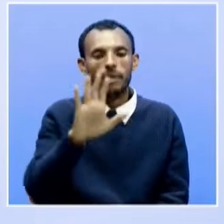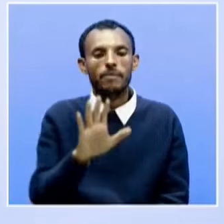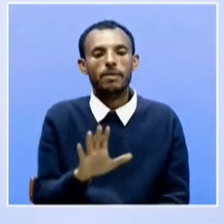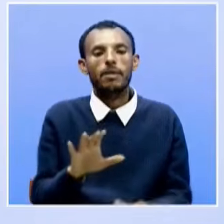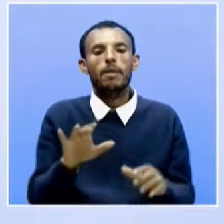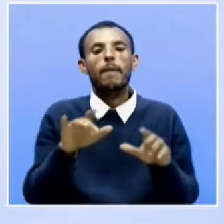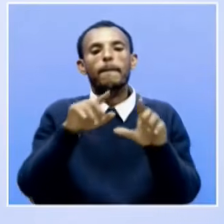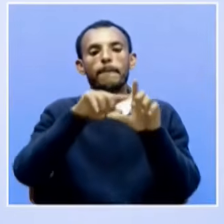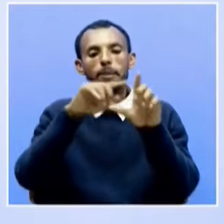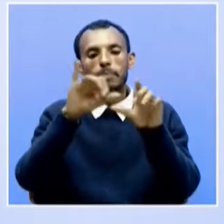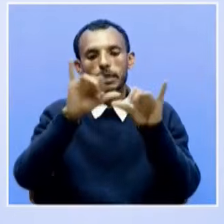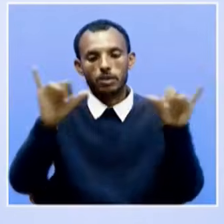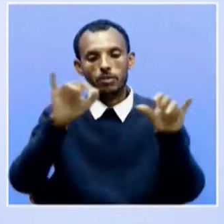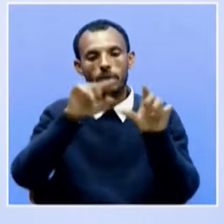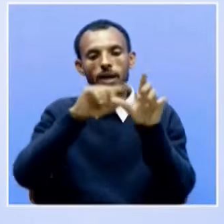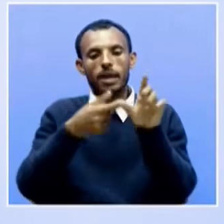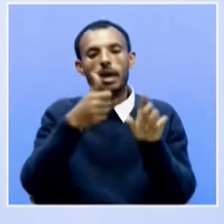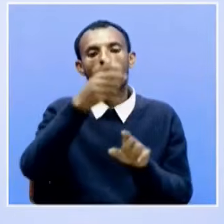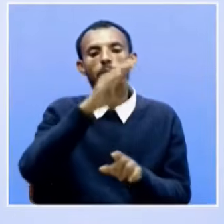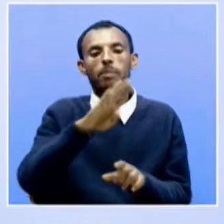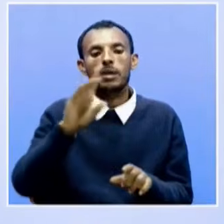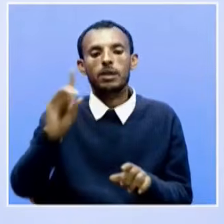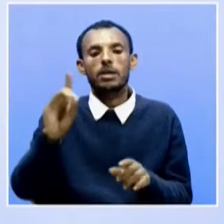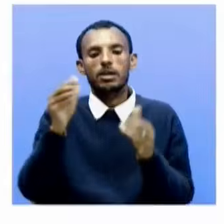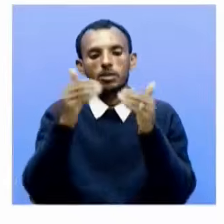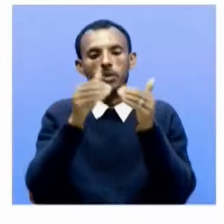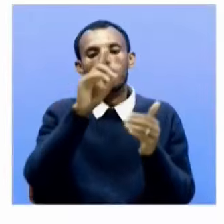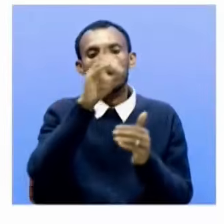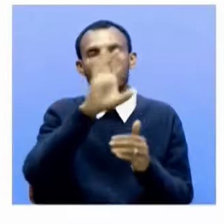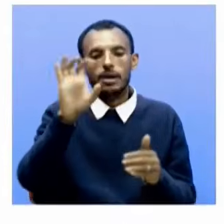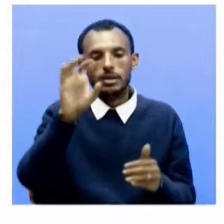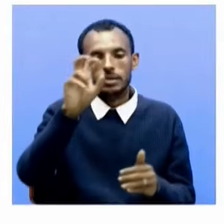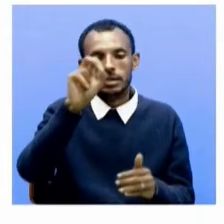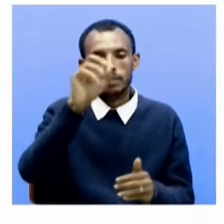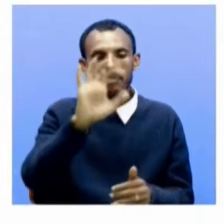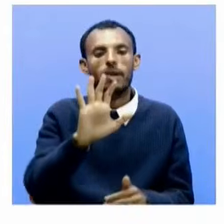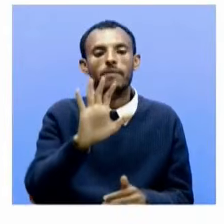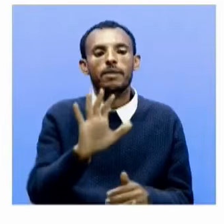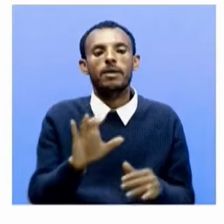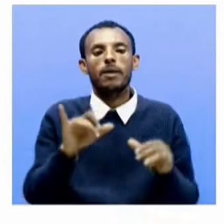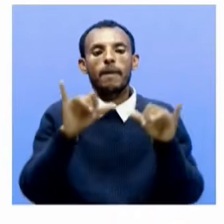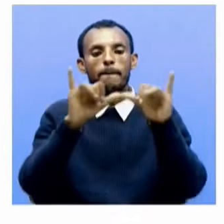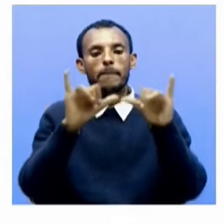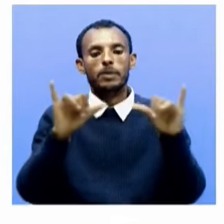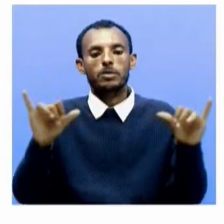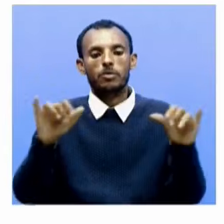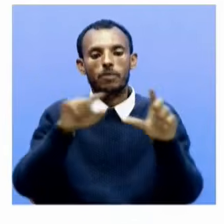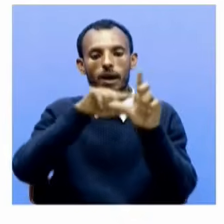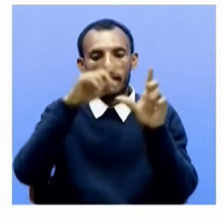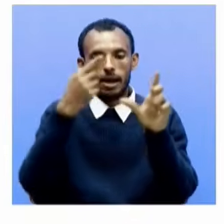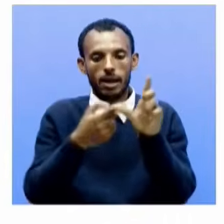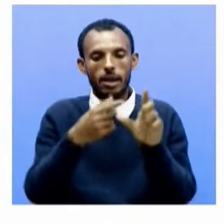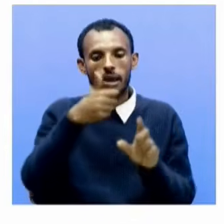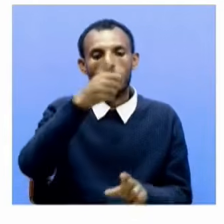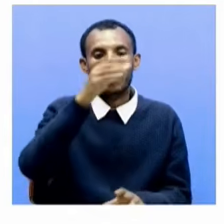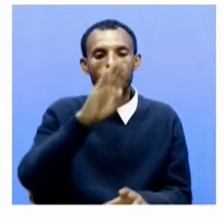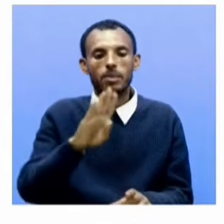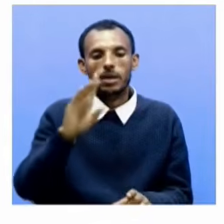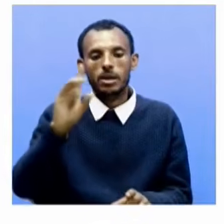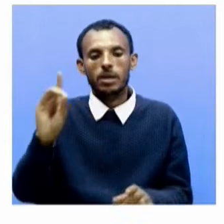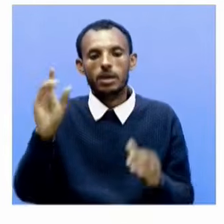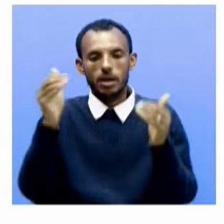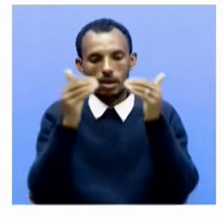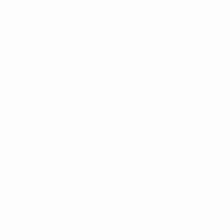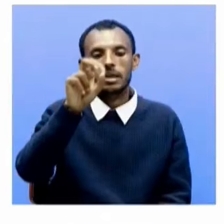ABD is 135. Therefore, measure of angle ABD